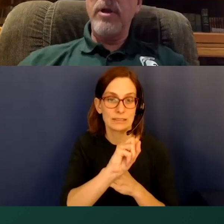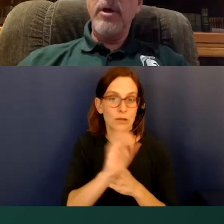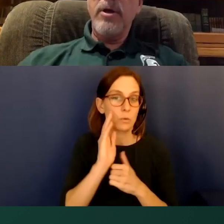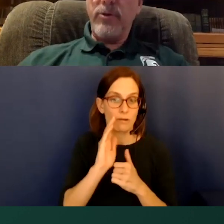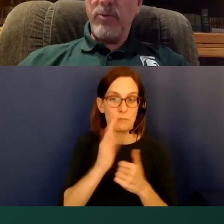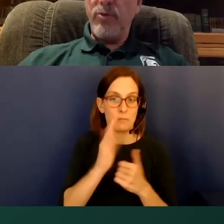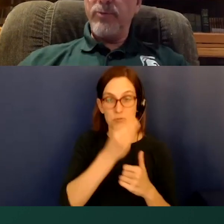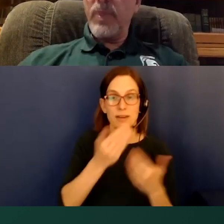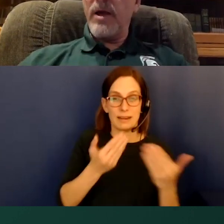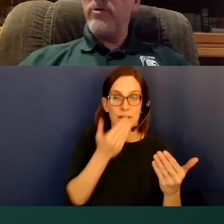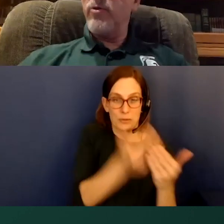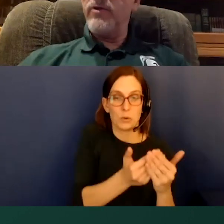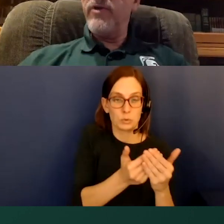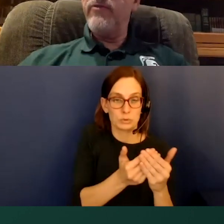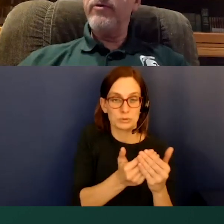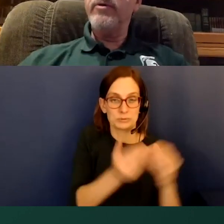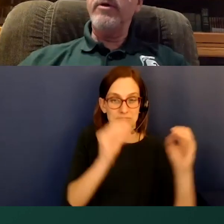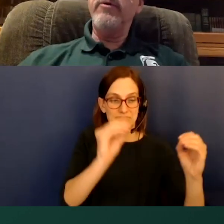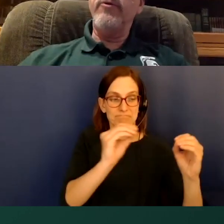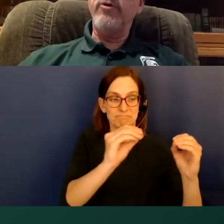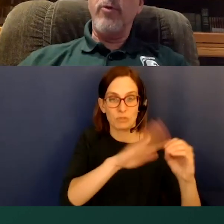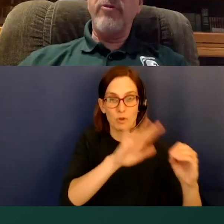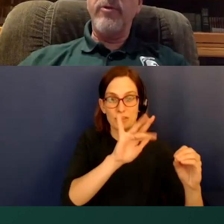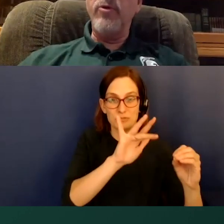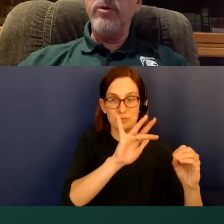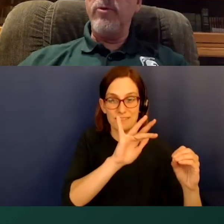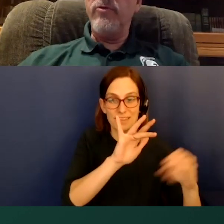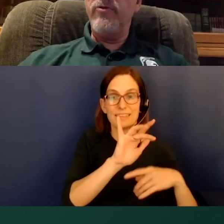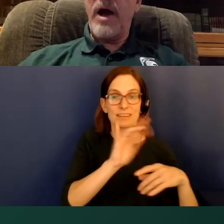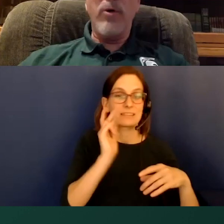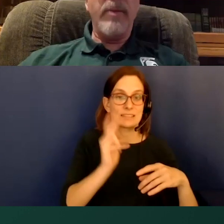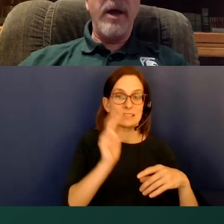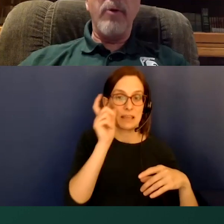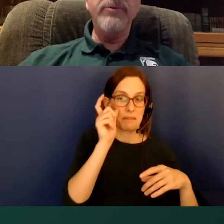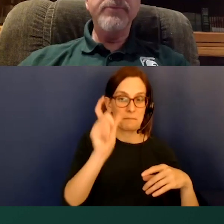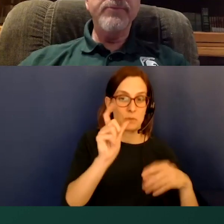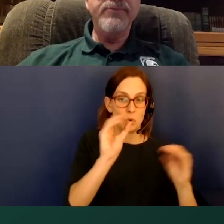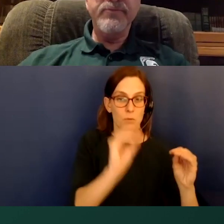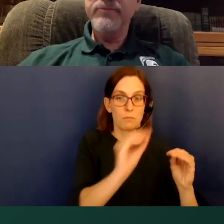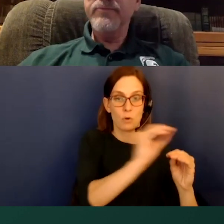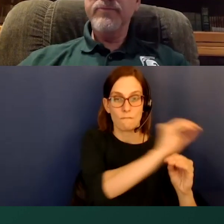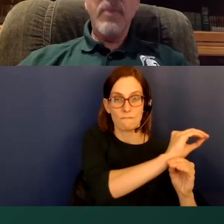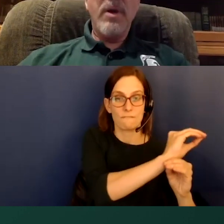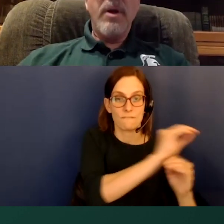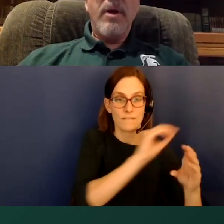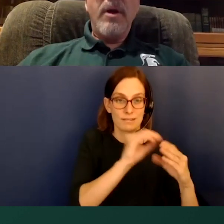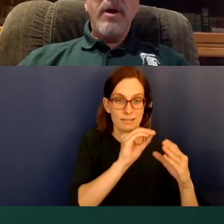close to the moon on the 25th for you to watch the moon move hour by hour.